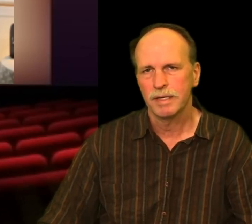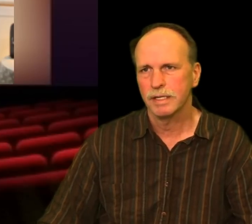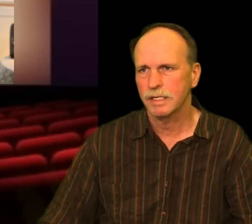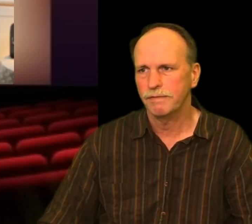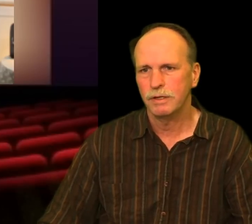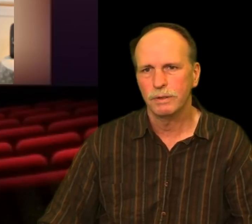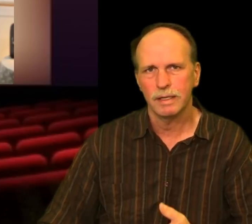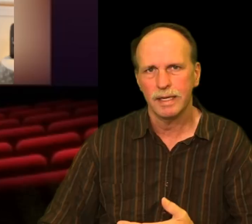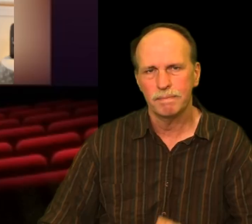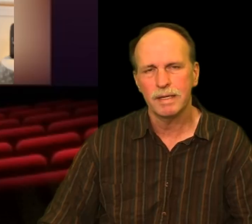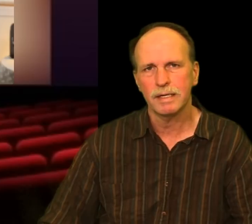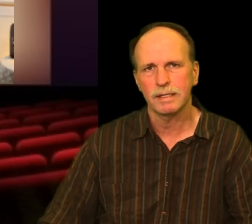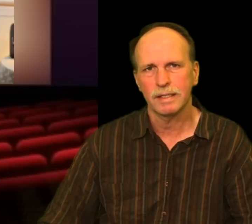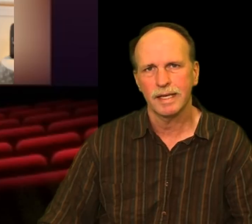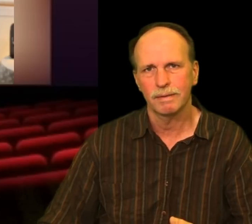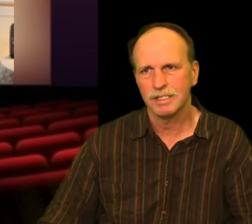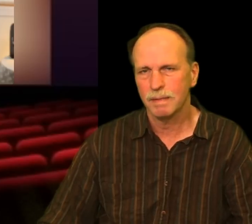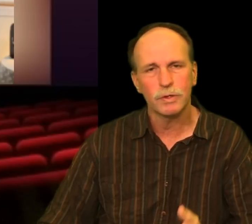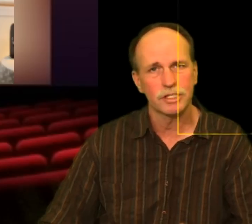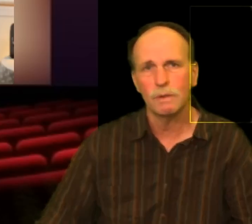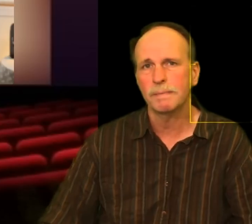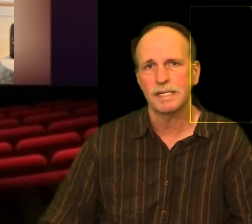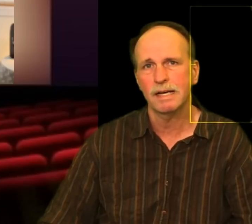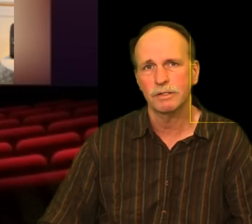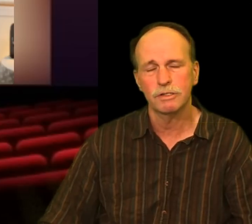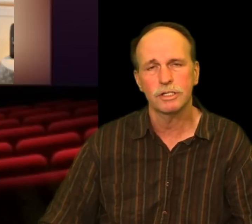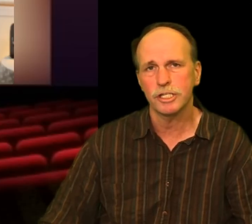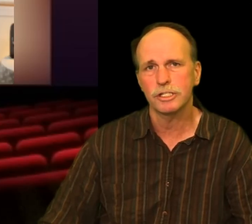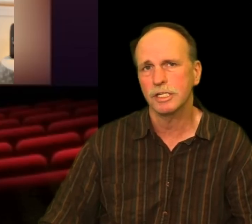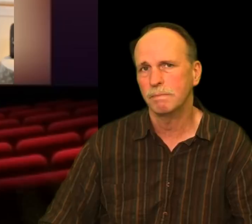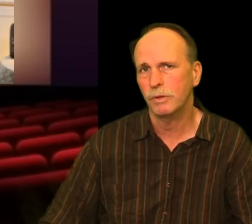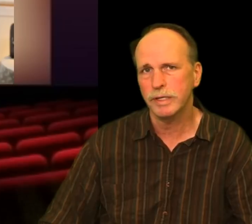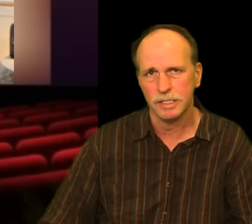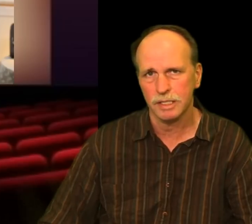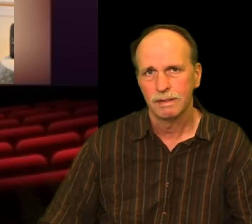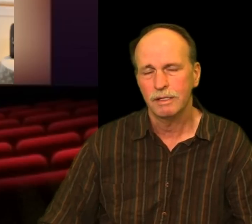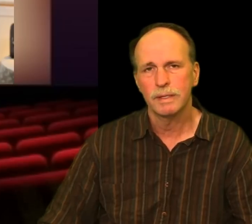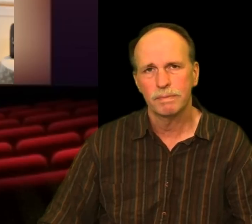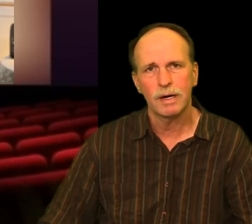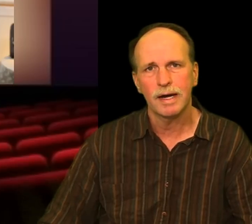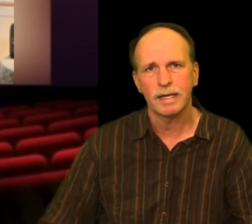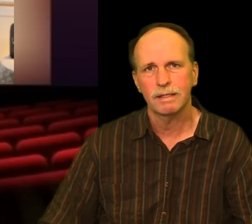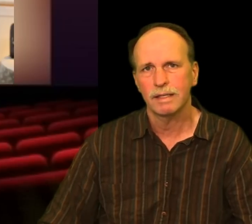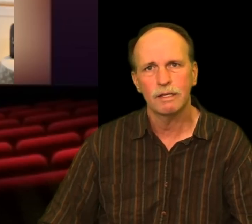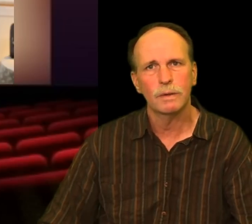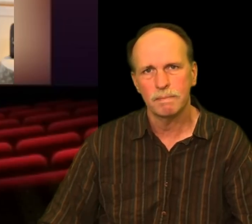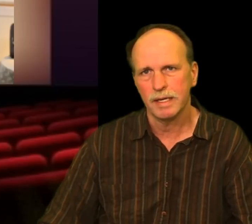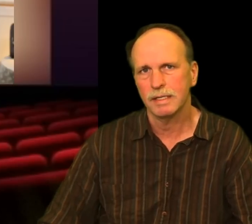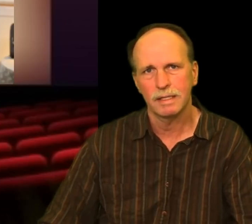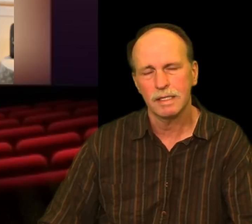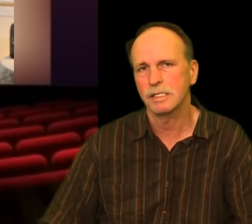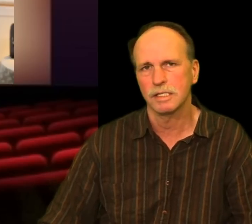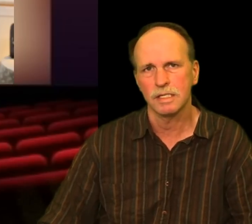problem, because if you admit that submarines go up and down due to changes in buoyancy, you imply that you